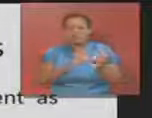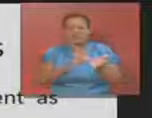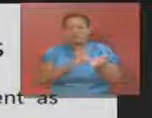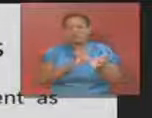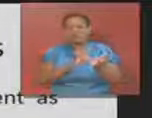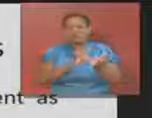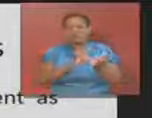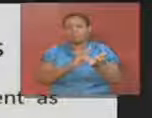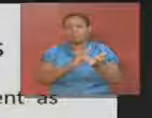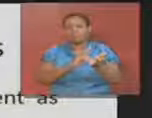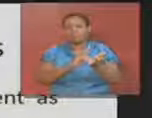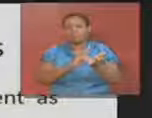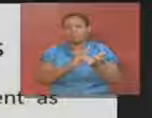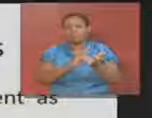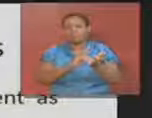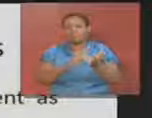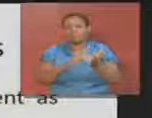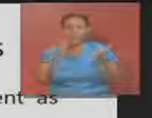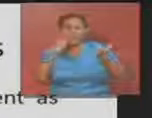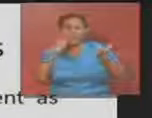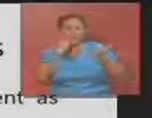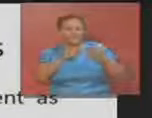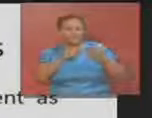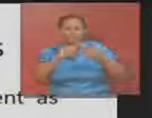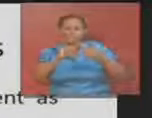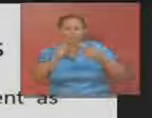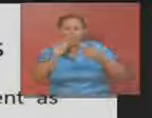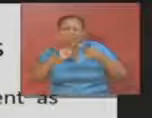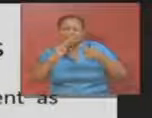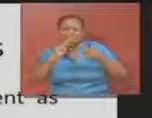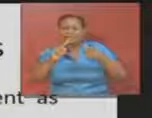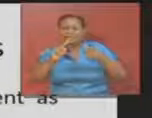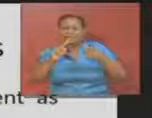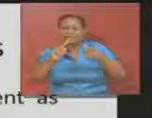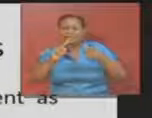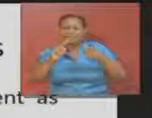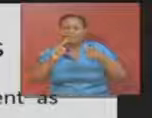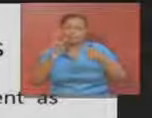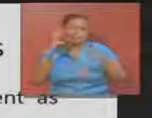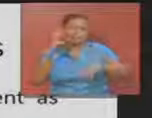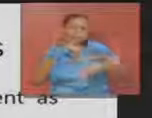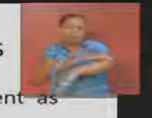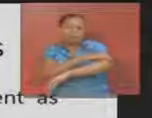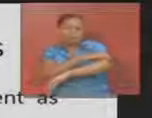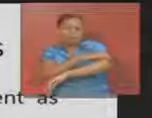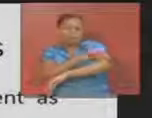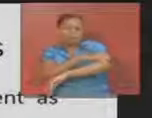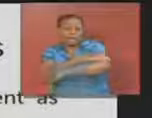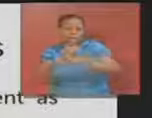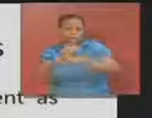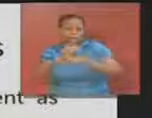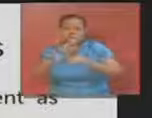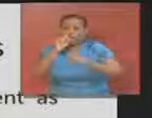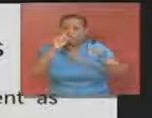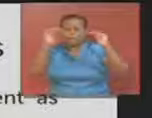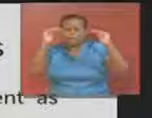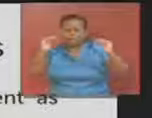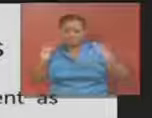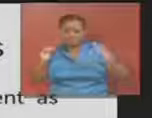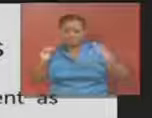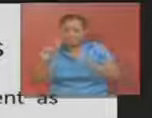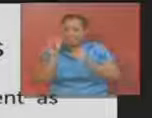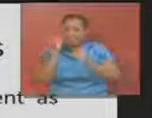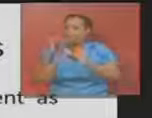Monitor and check your blood pressure. Take your antihypertensive medications as prescribed. Aim for immaculate blood pressure